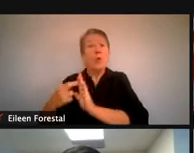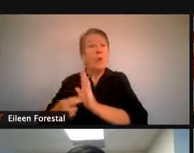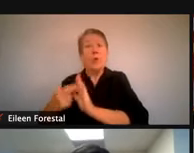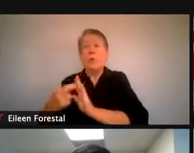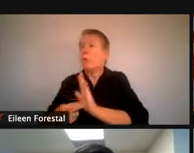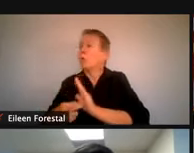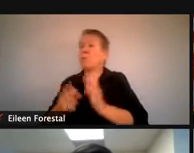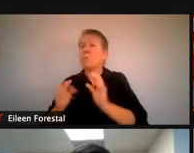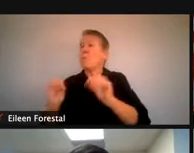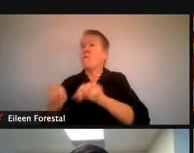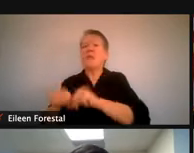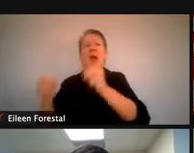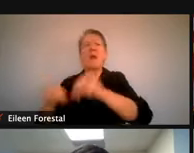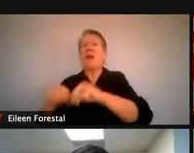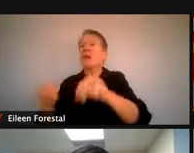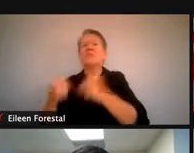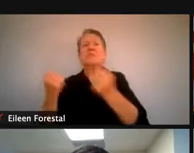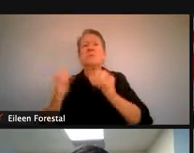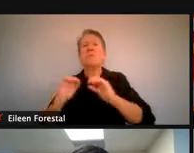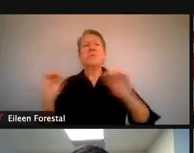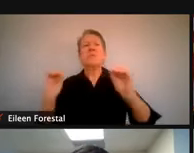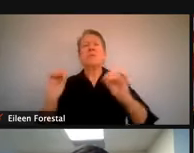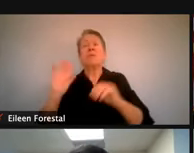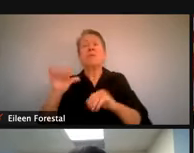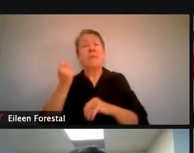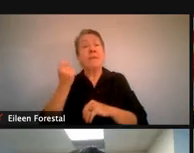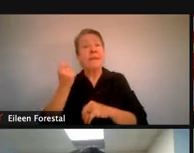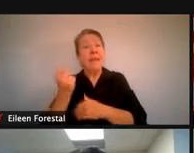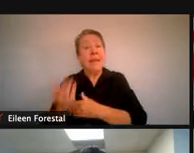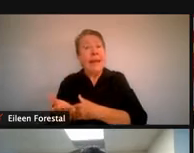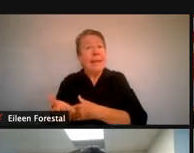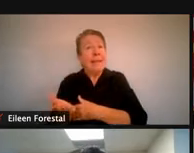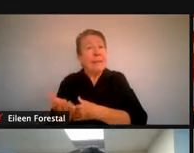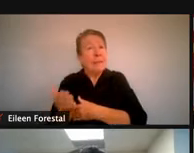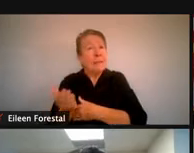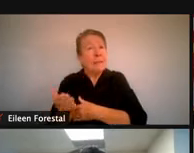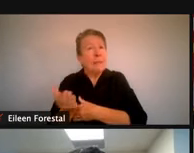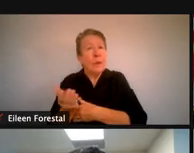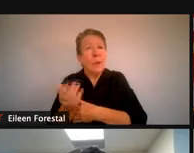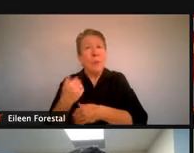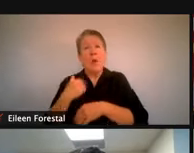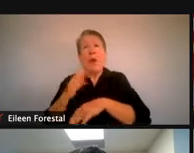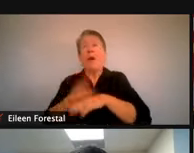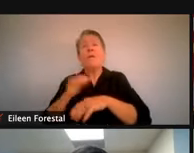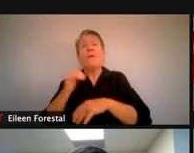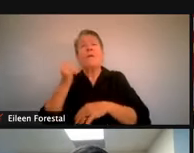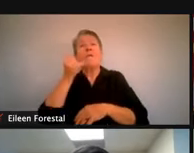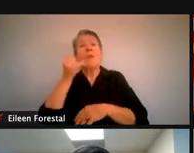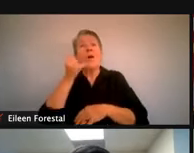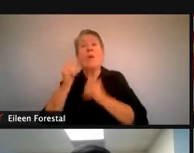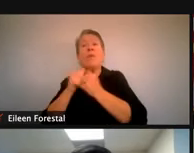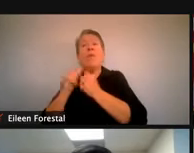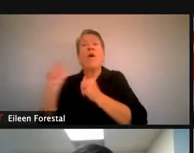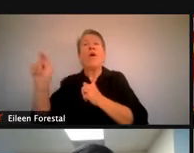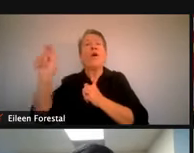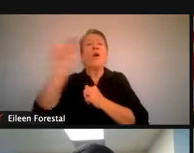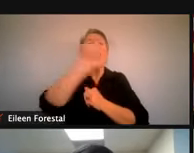this morning, although we discussed many topics on the phone call with law enforcement, federal, state, and local